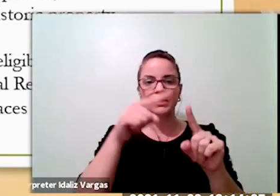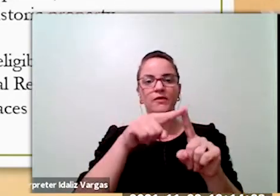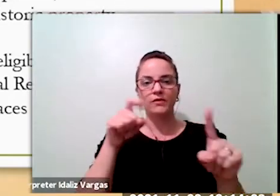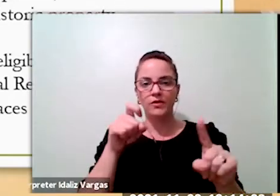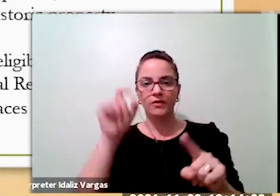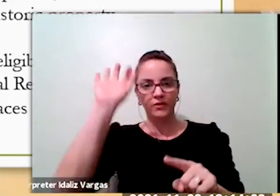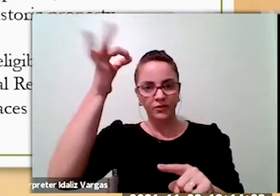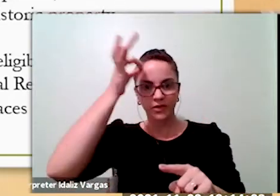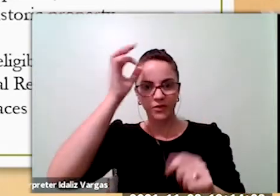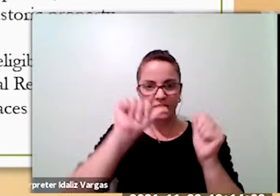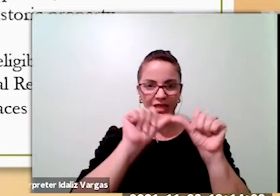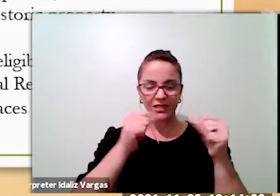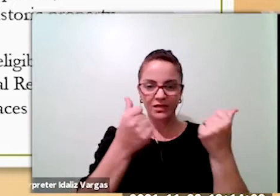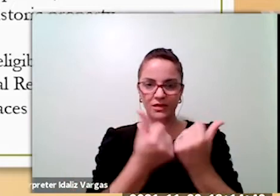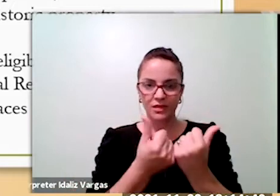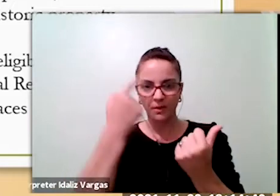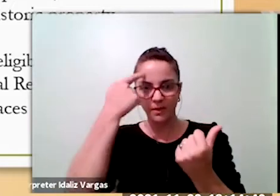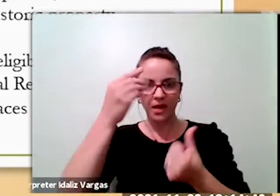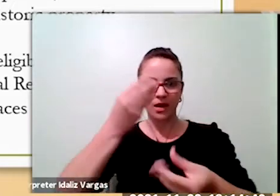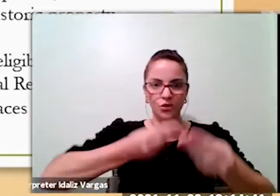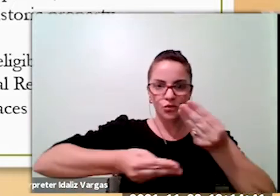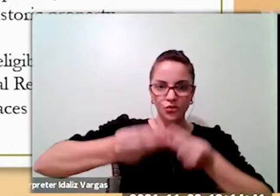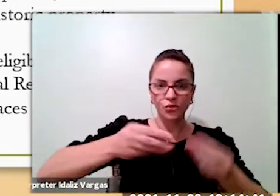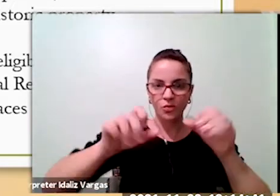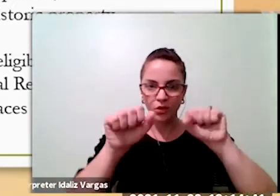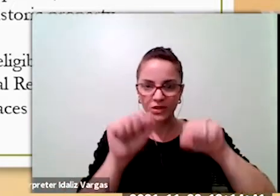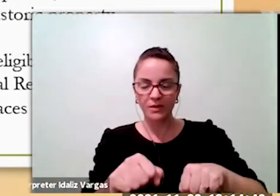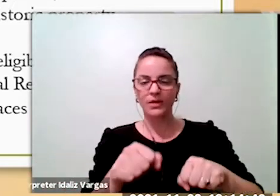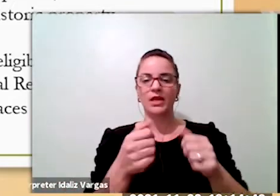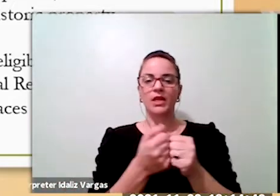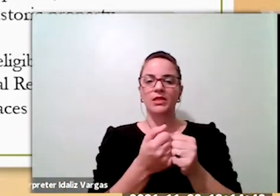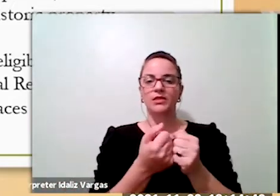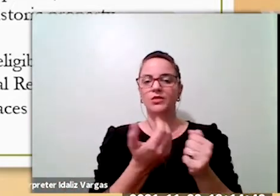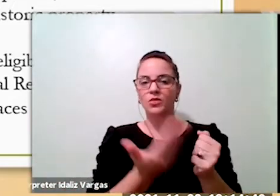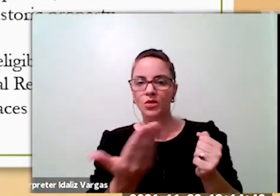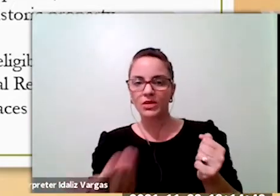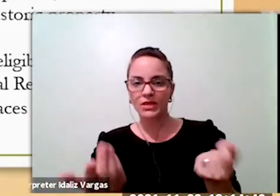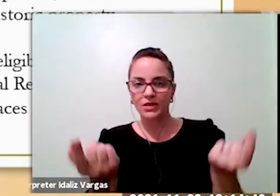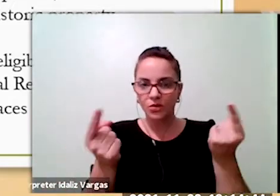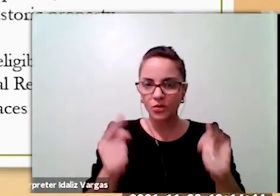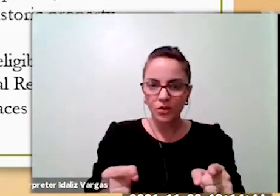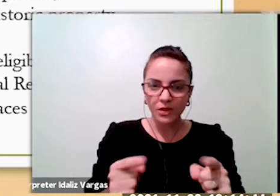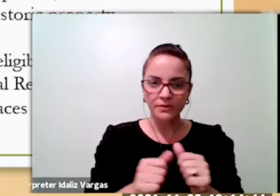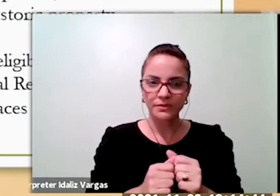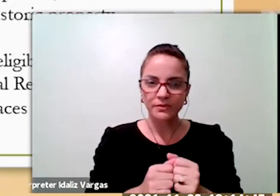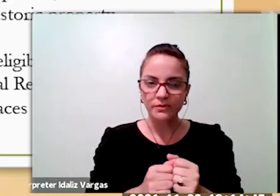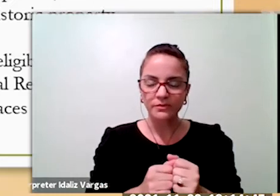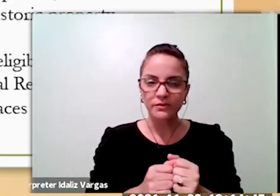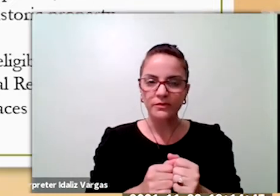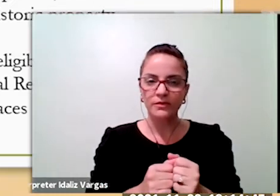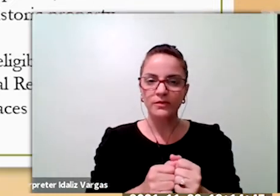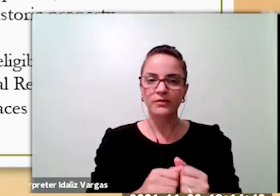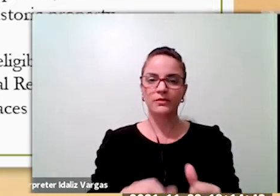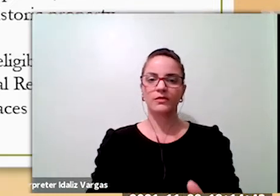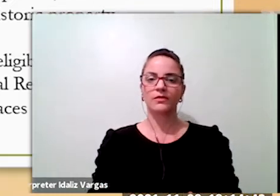effects on historic properties, and maintain historic inventory and nominate eligible properties to the National Register